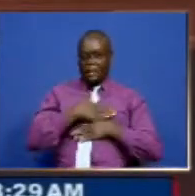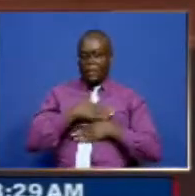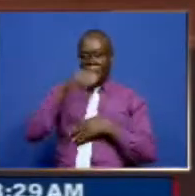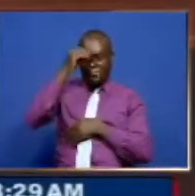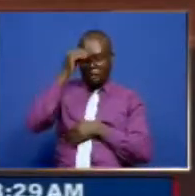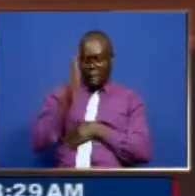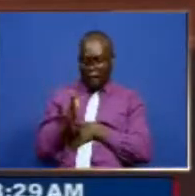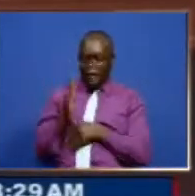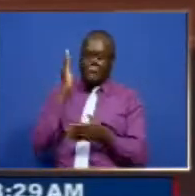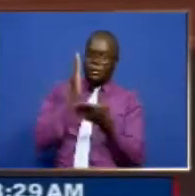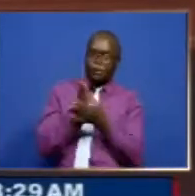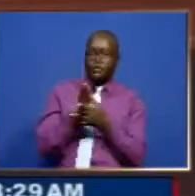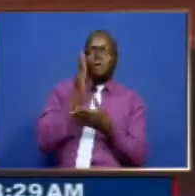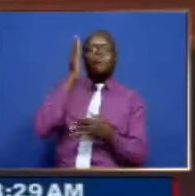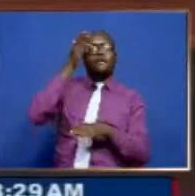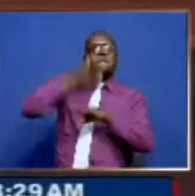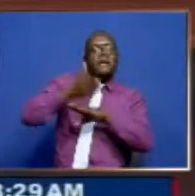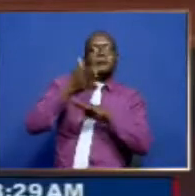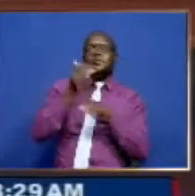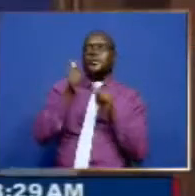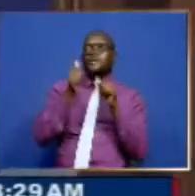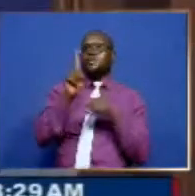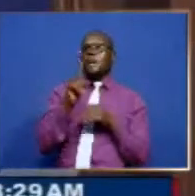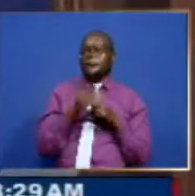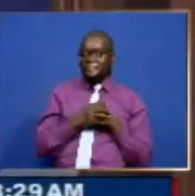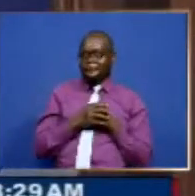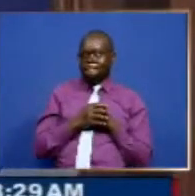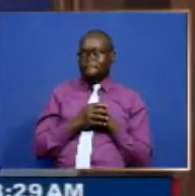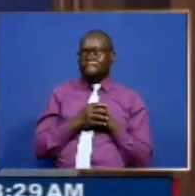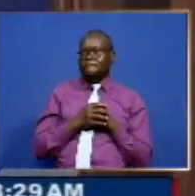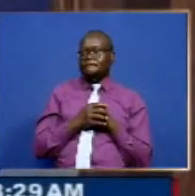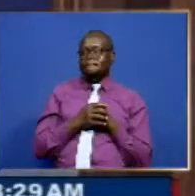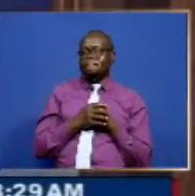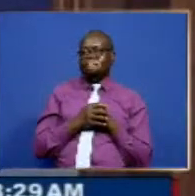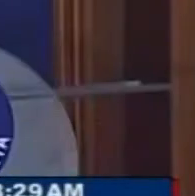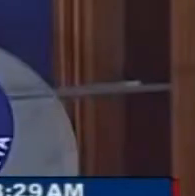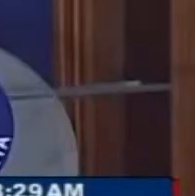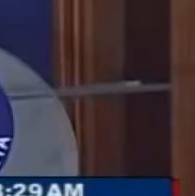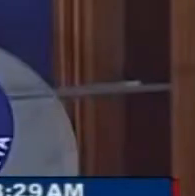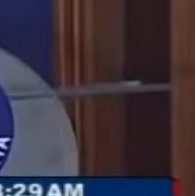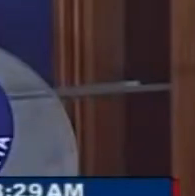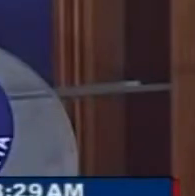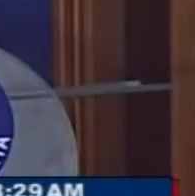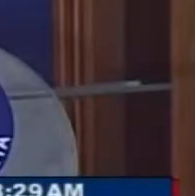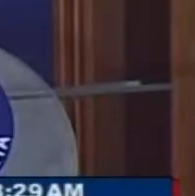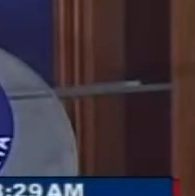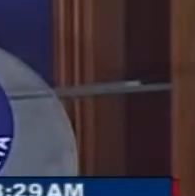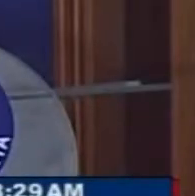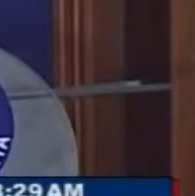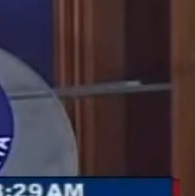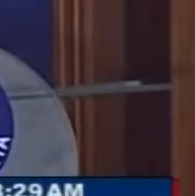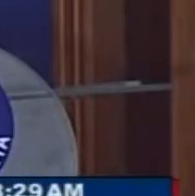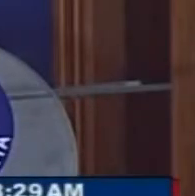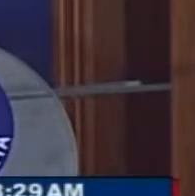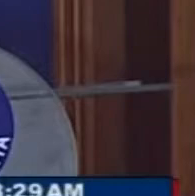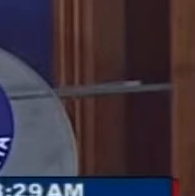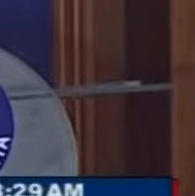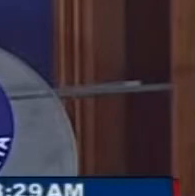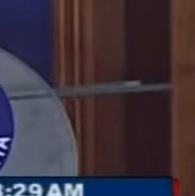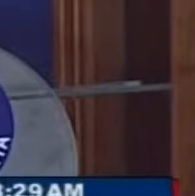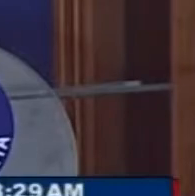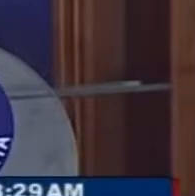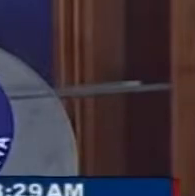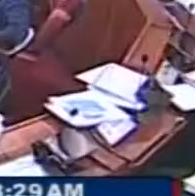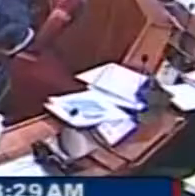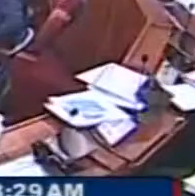Governor, true or not true? The allegations are not true. Thank you. Okay, in that case